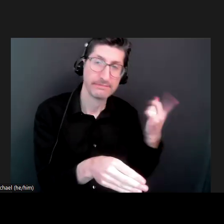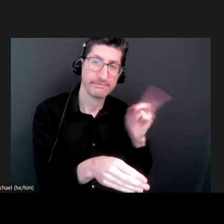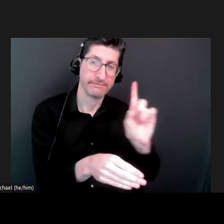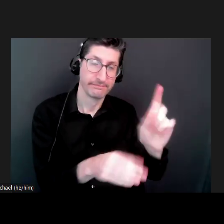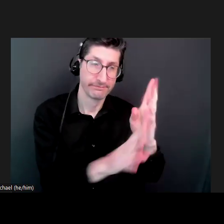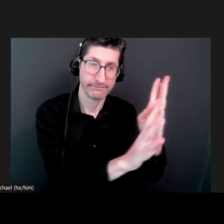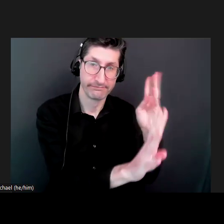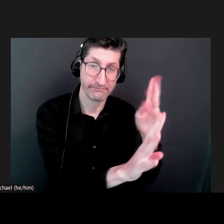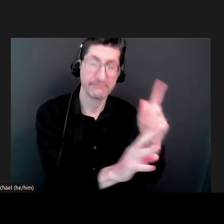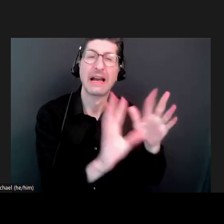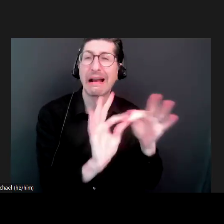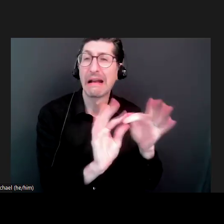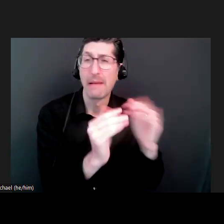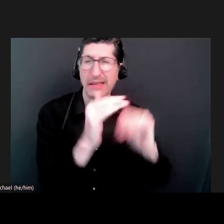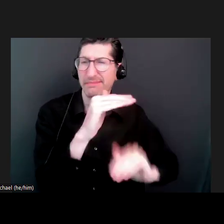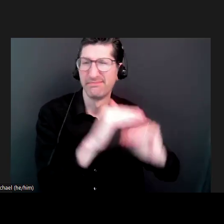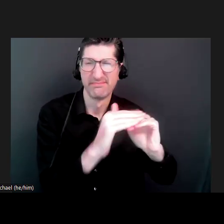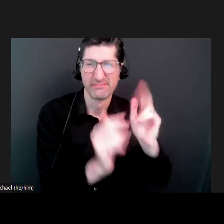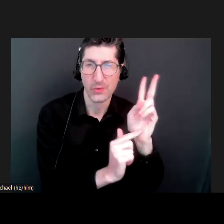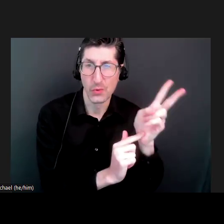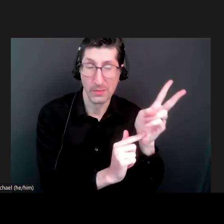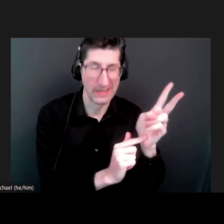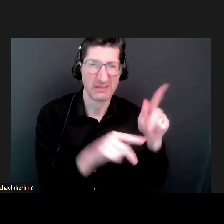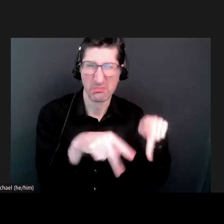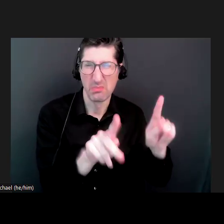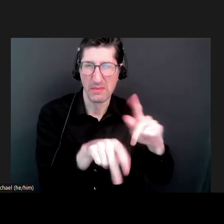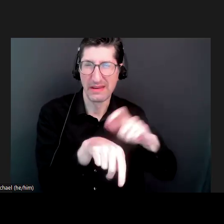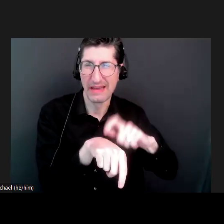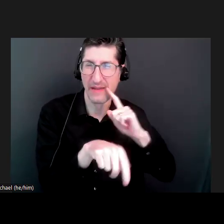2 minutes so that we have time for others to speak.